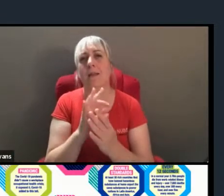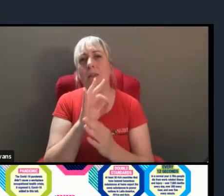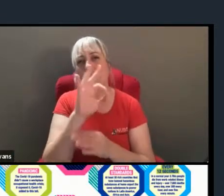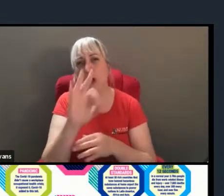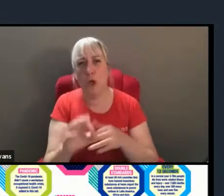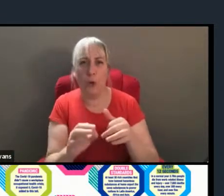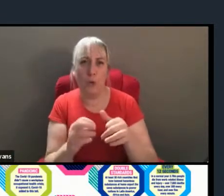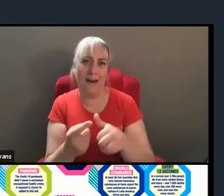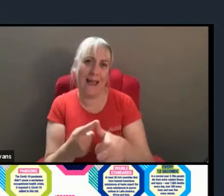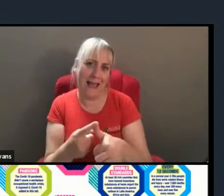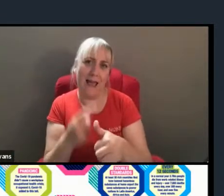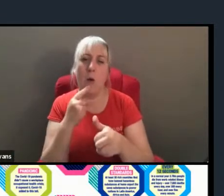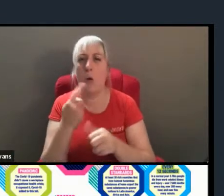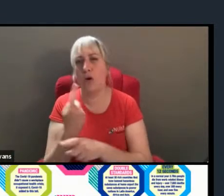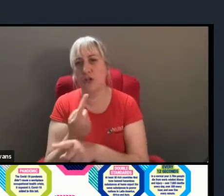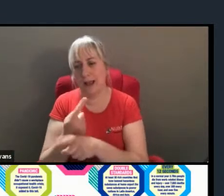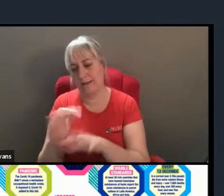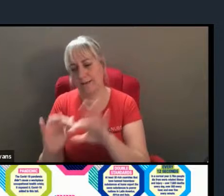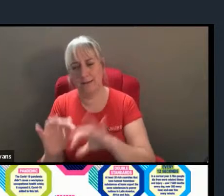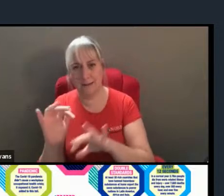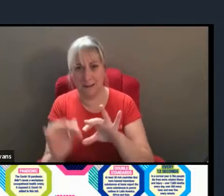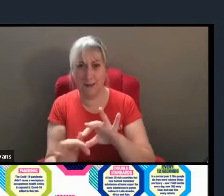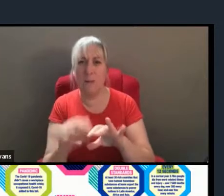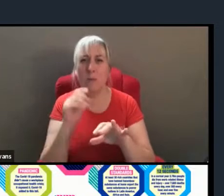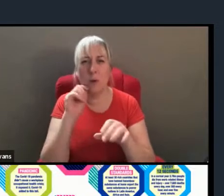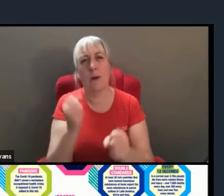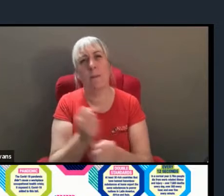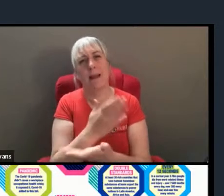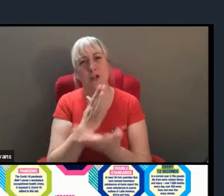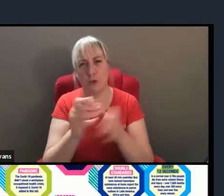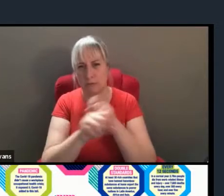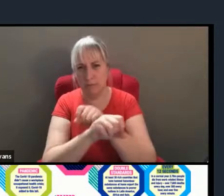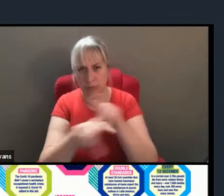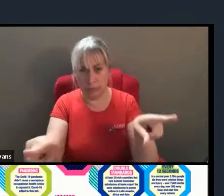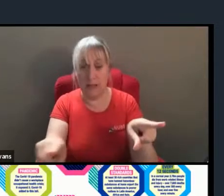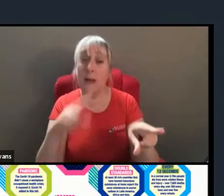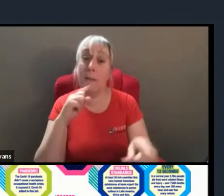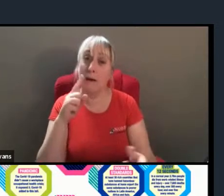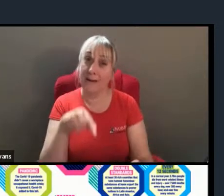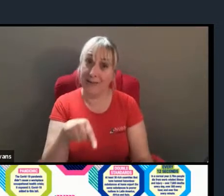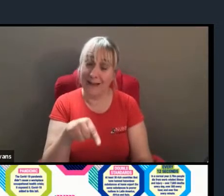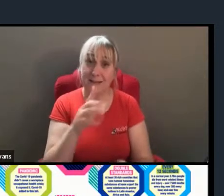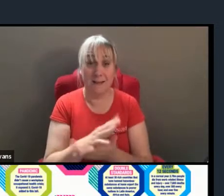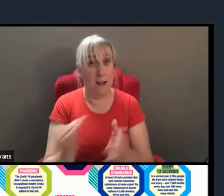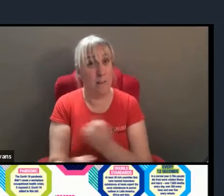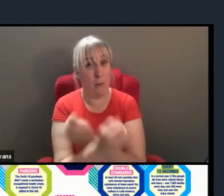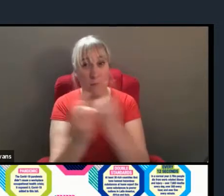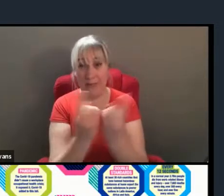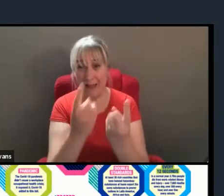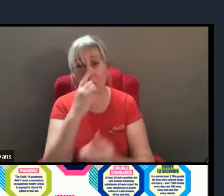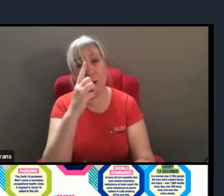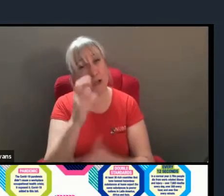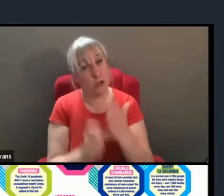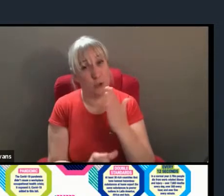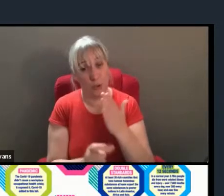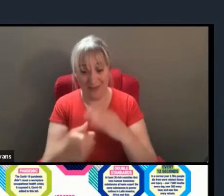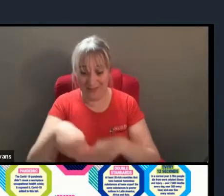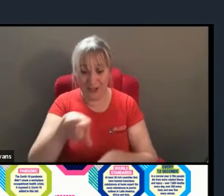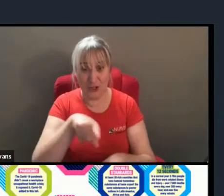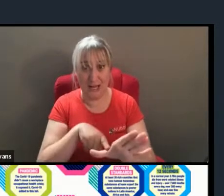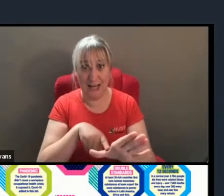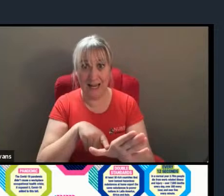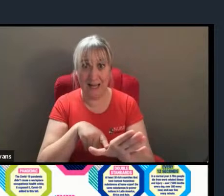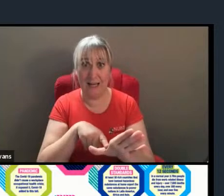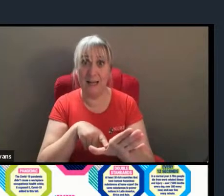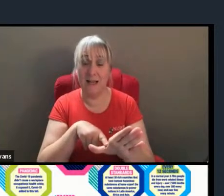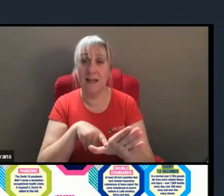the greatest and most powerful thing that you could do to mark International Workers' Memorial Day for this year. I'd